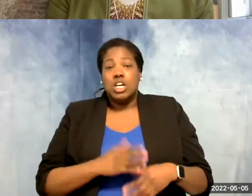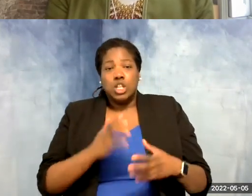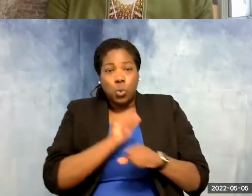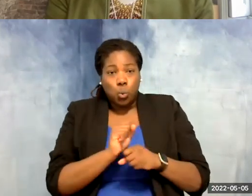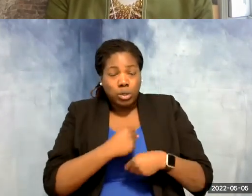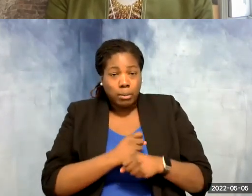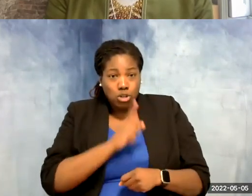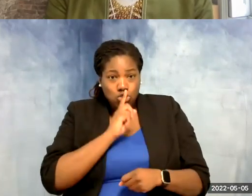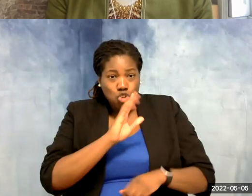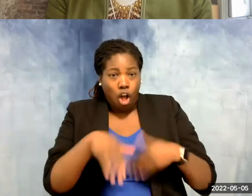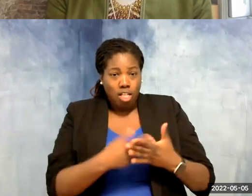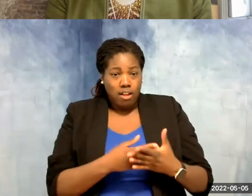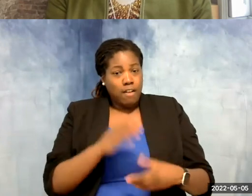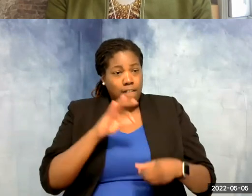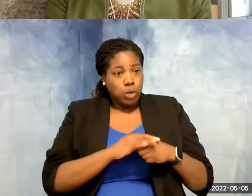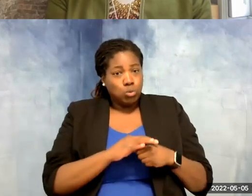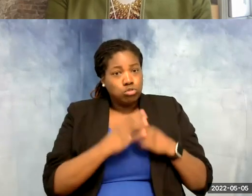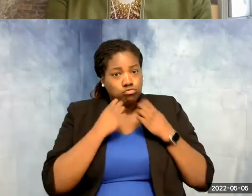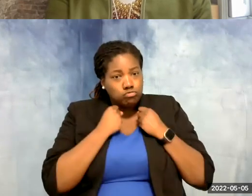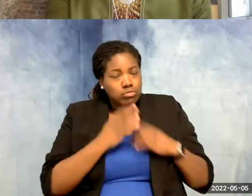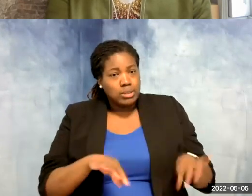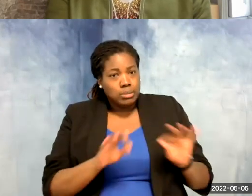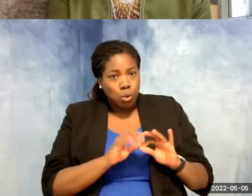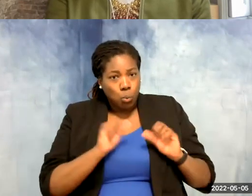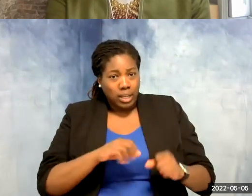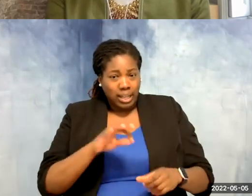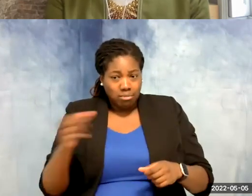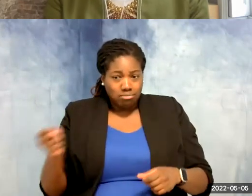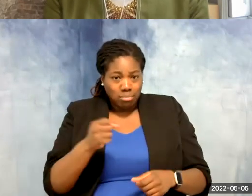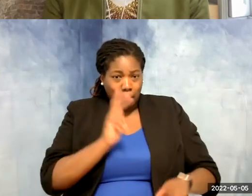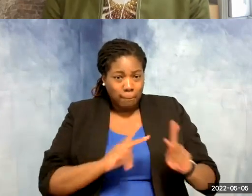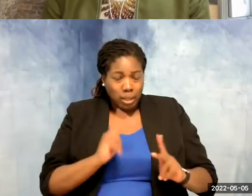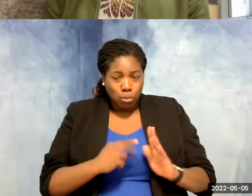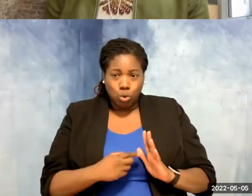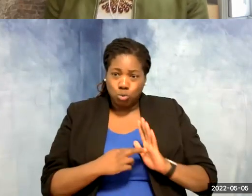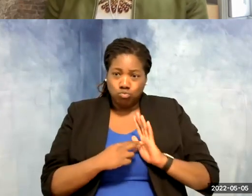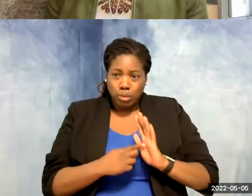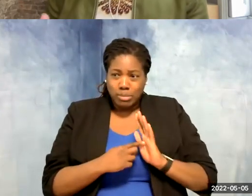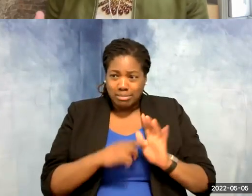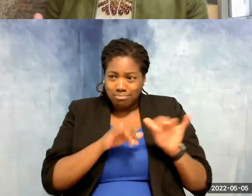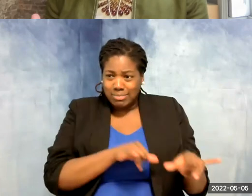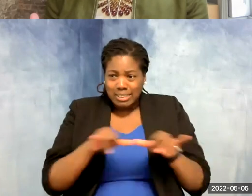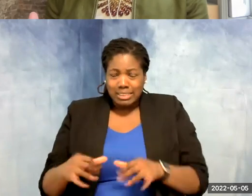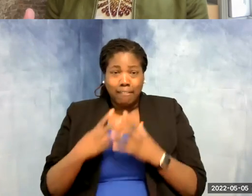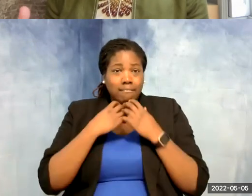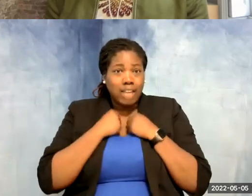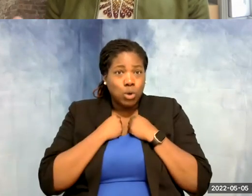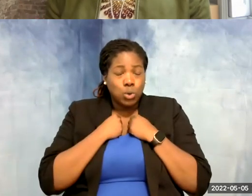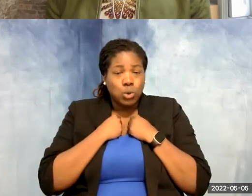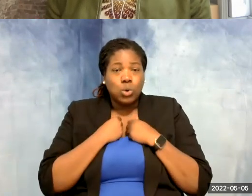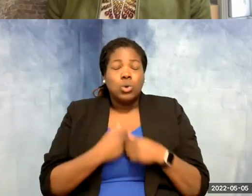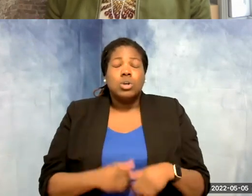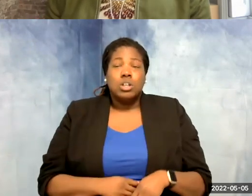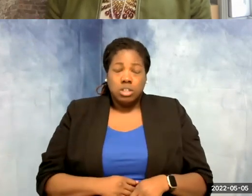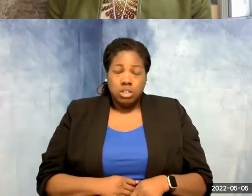our votes are meaningful and reflect our and we could vote people in who reflect our values. And I would also